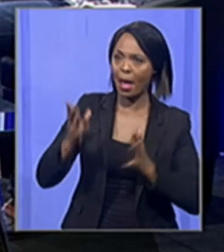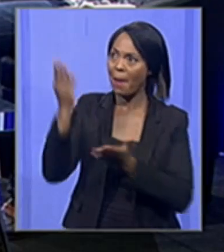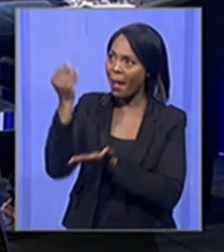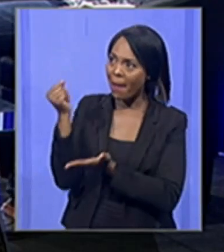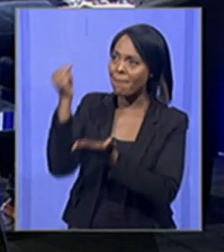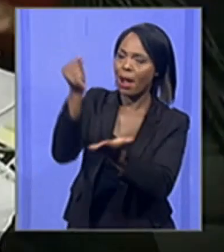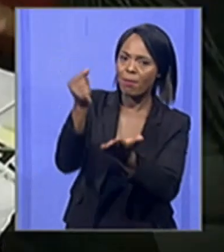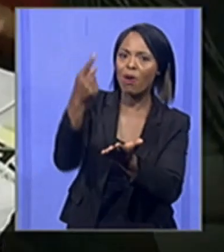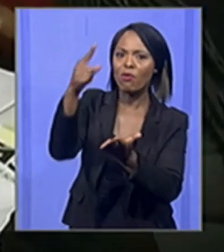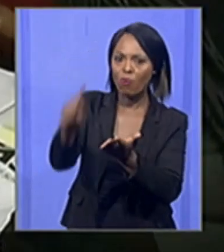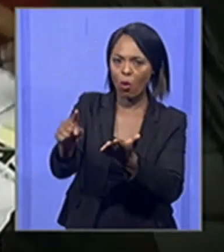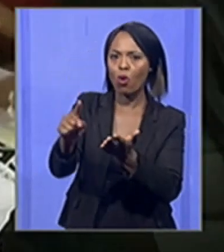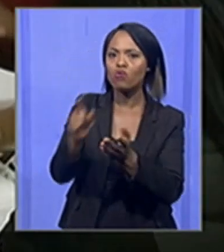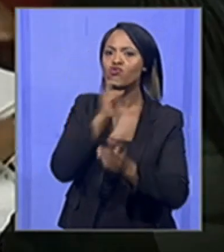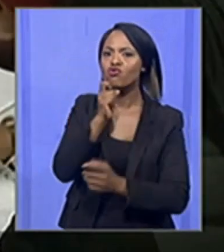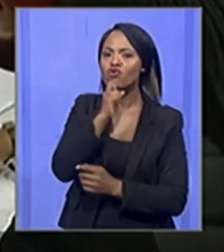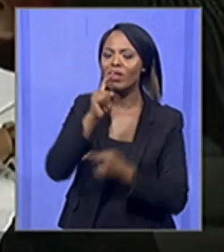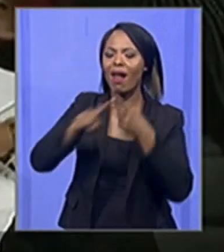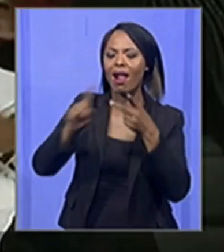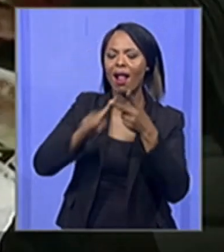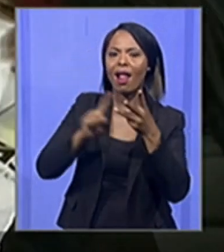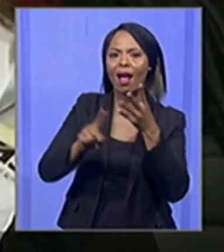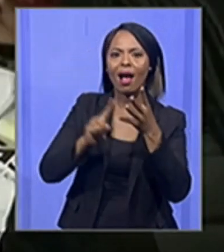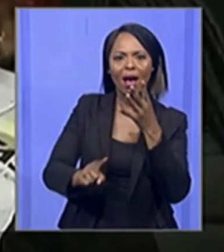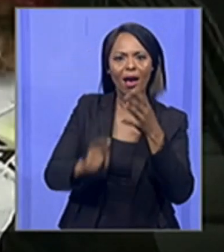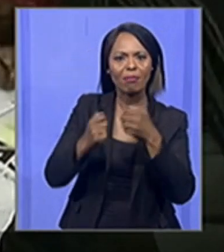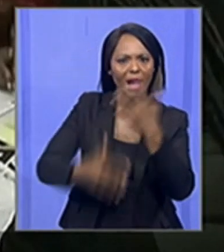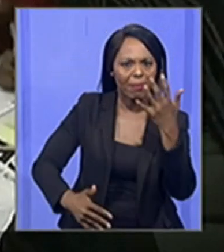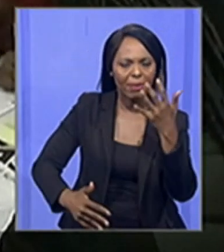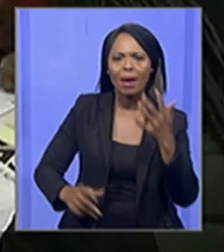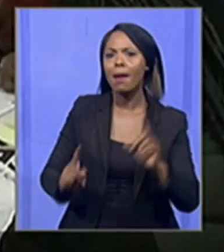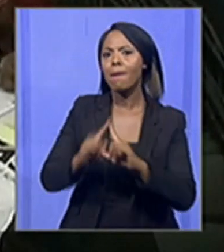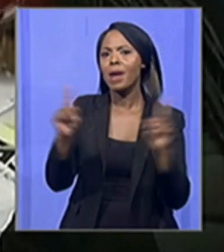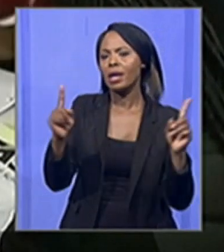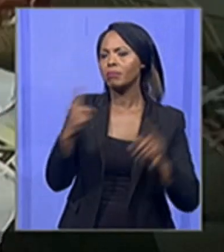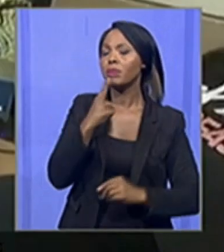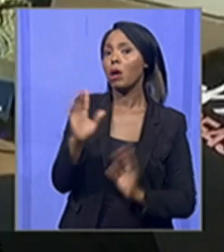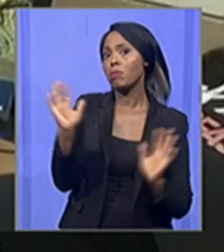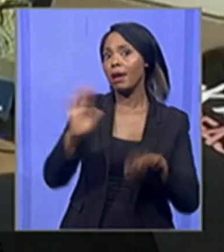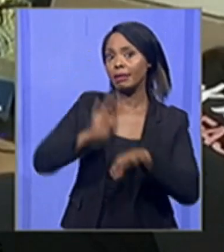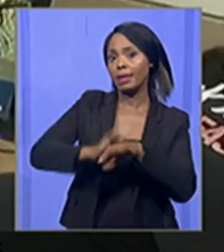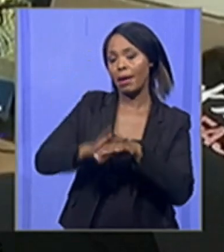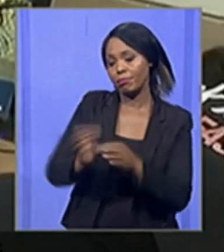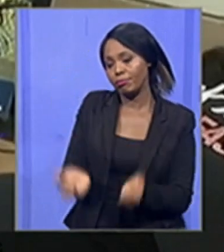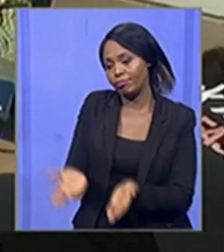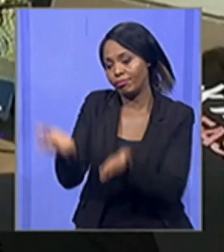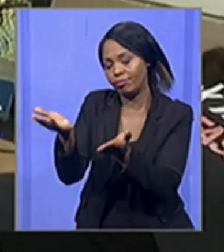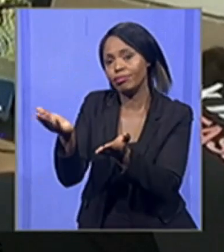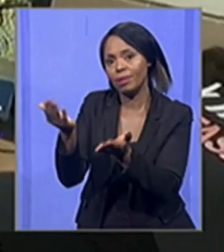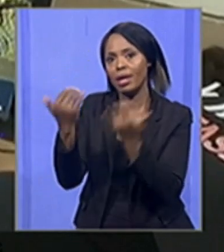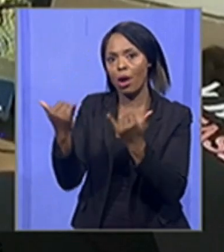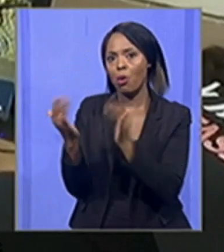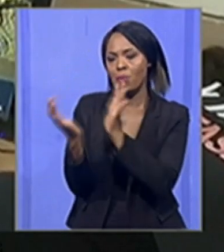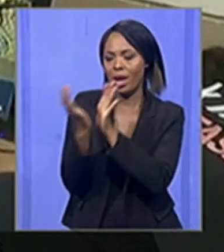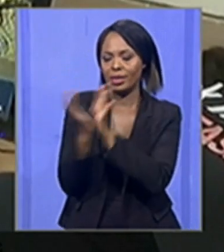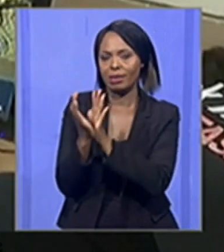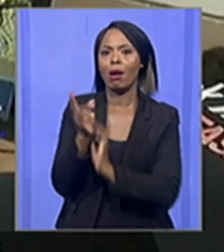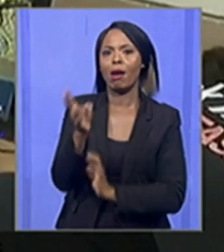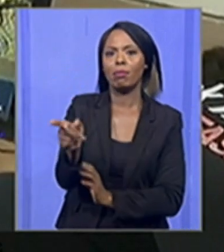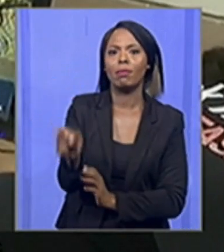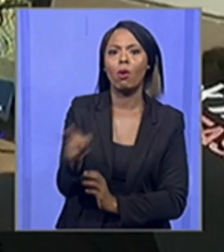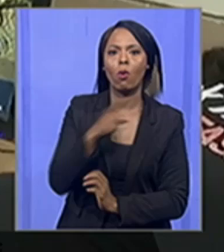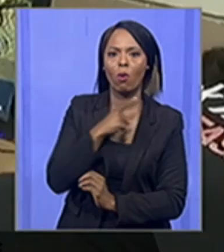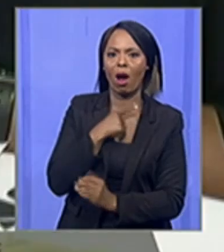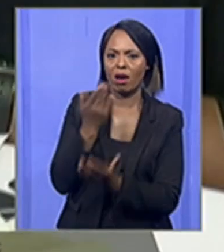gore ba wa berekiše go dira eng but re itše re ba fe nako gore re kopane le bona re kgone go